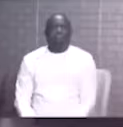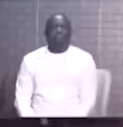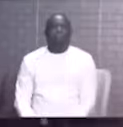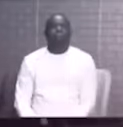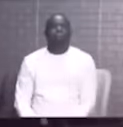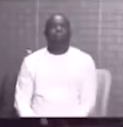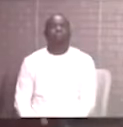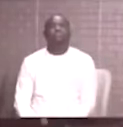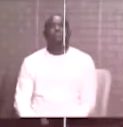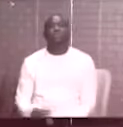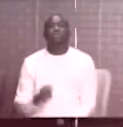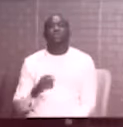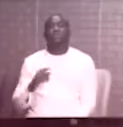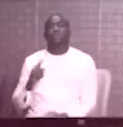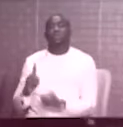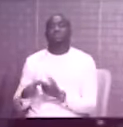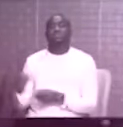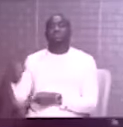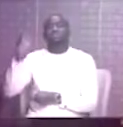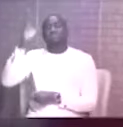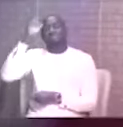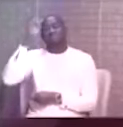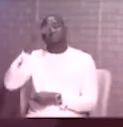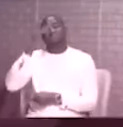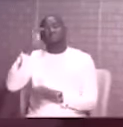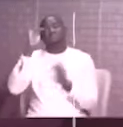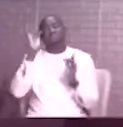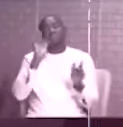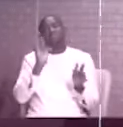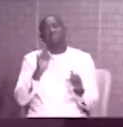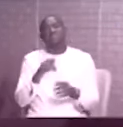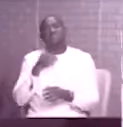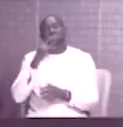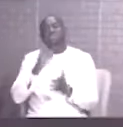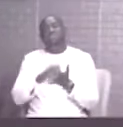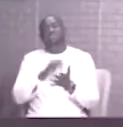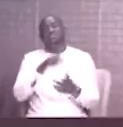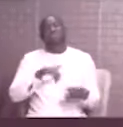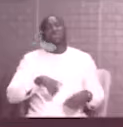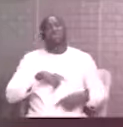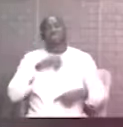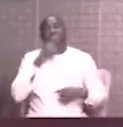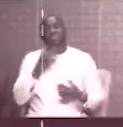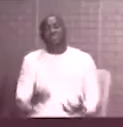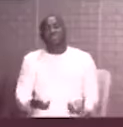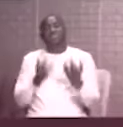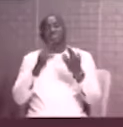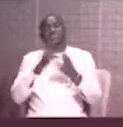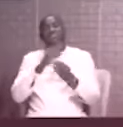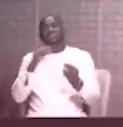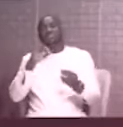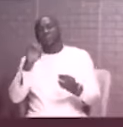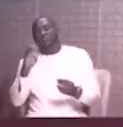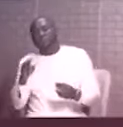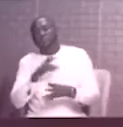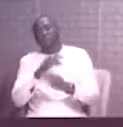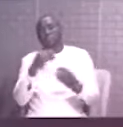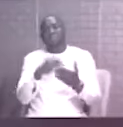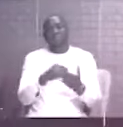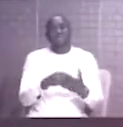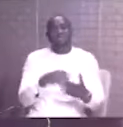So while the devil is mocking you and saying your life is not rising, no job, no money, you are broke, and